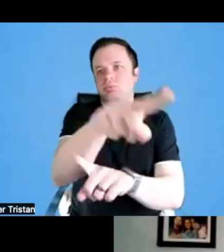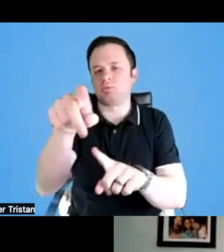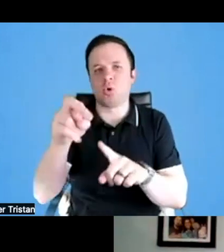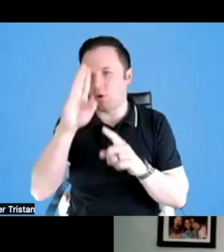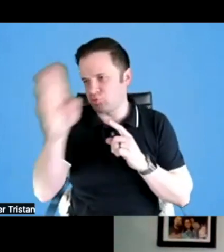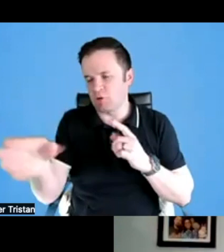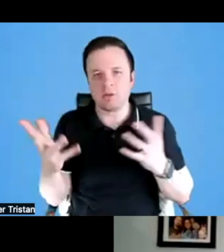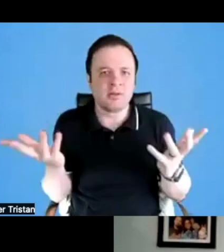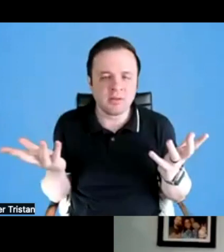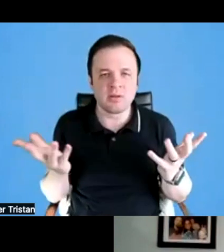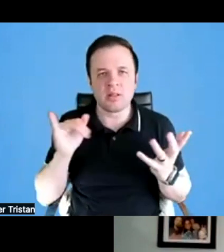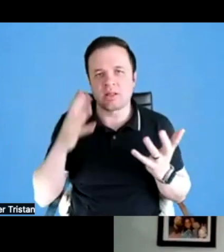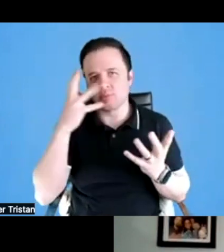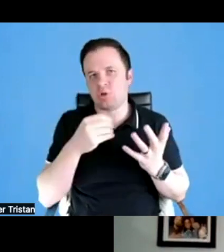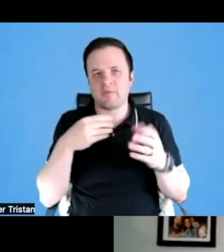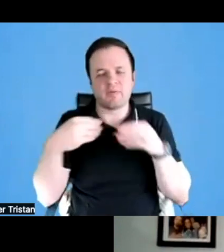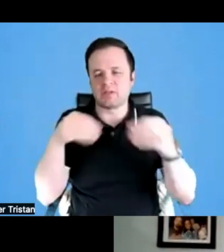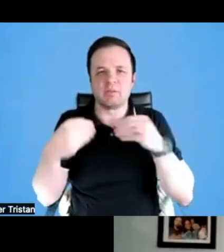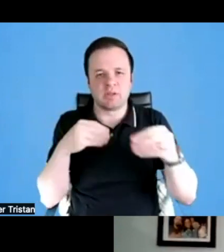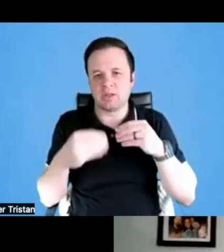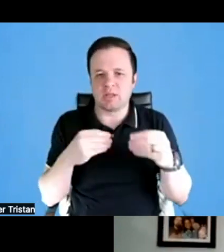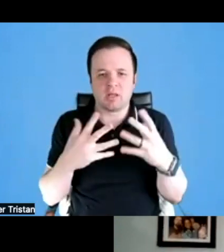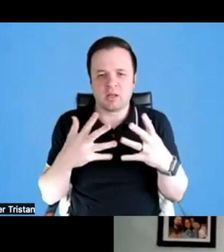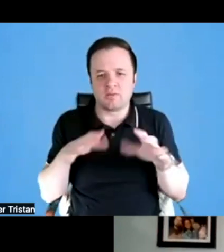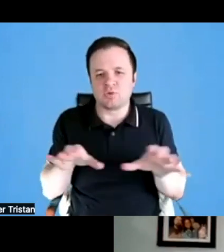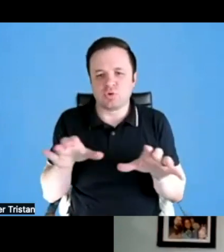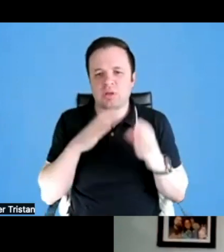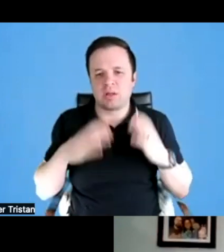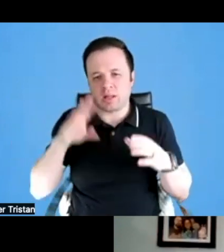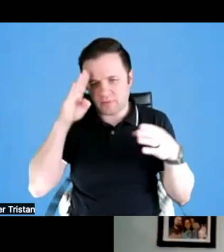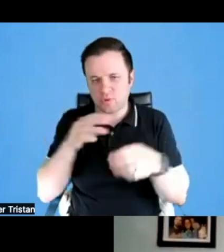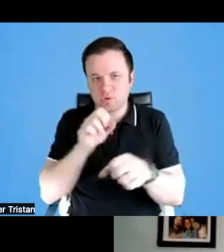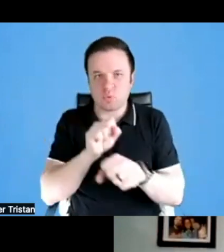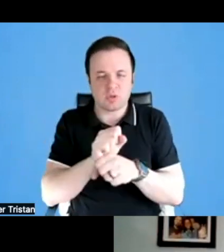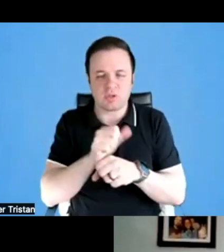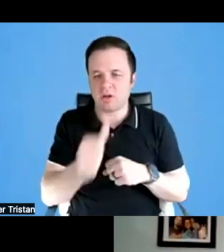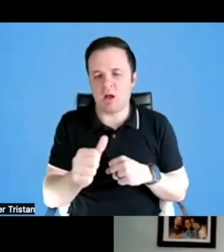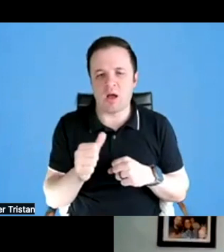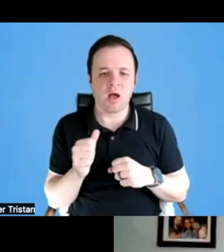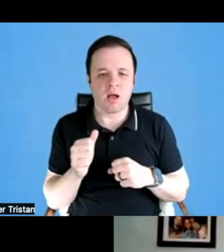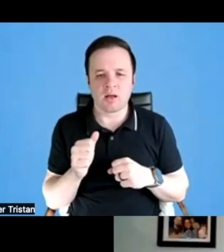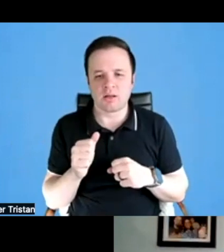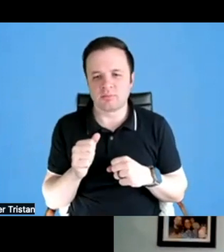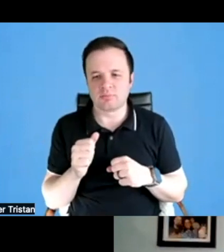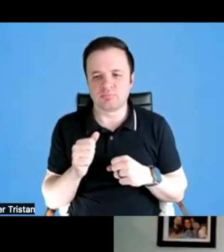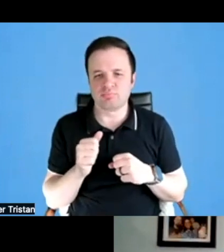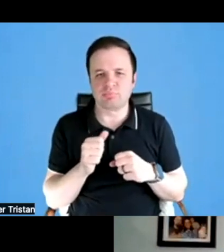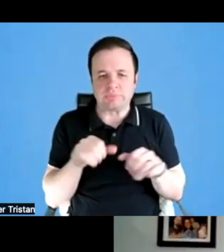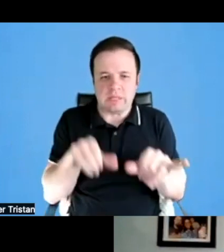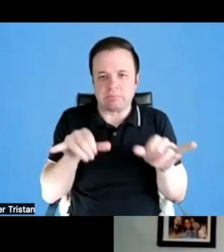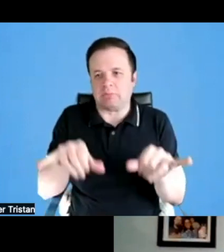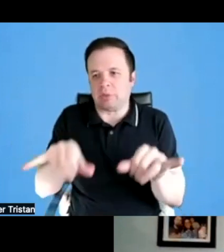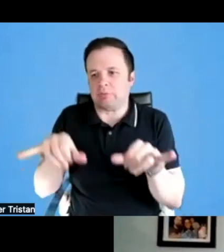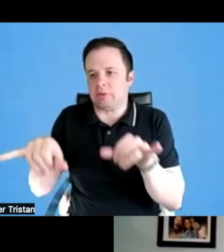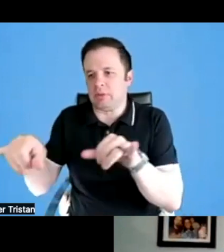line. And I think that's the beauty of the flexibility of kind of doing client-centered work, is that it isn't this kind of cookie cutter approach.